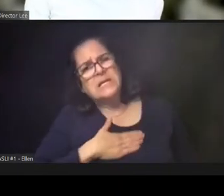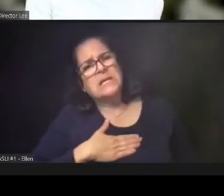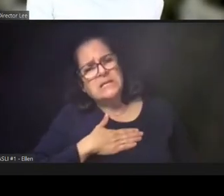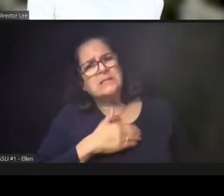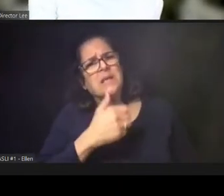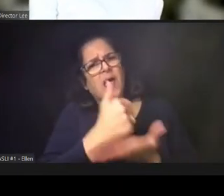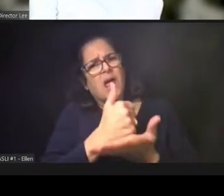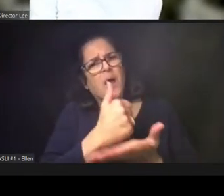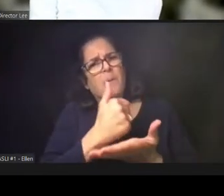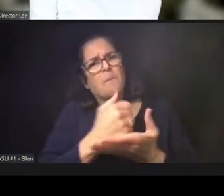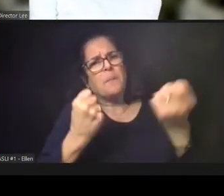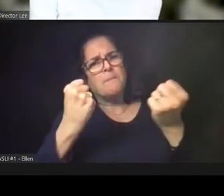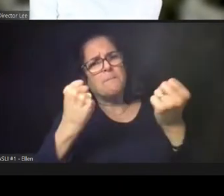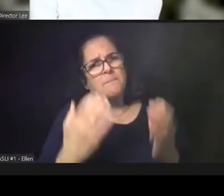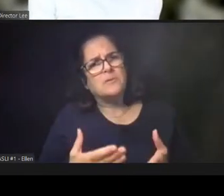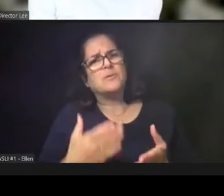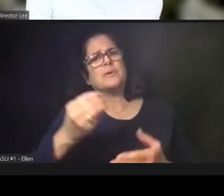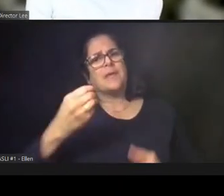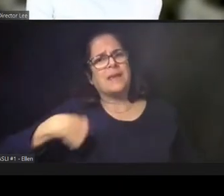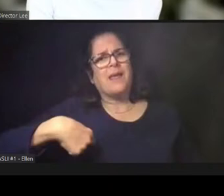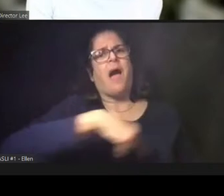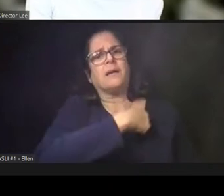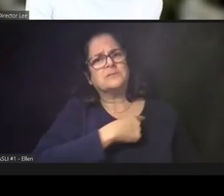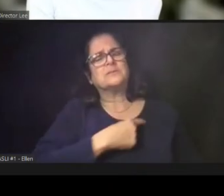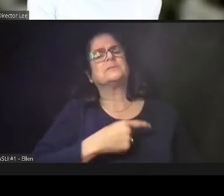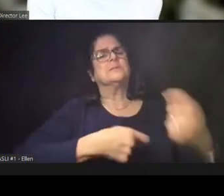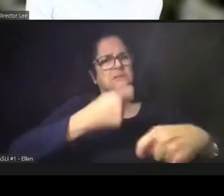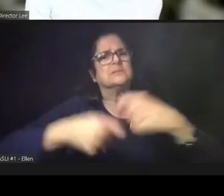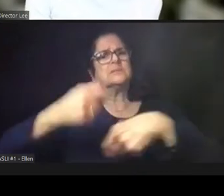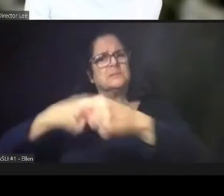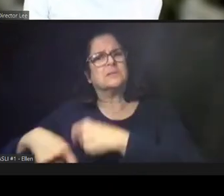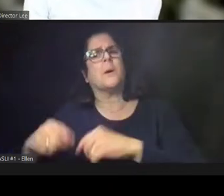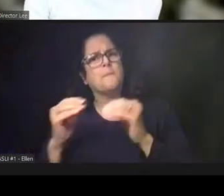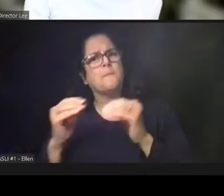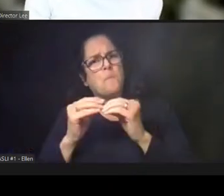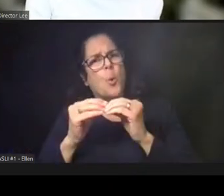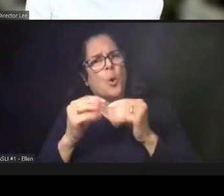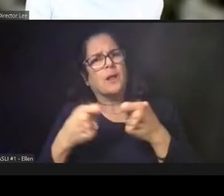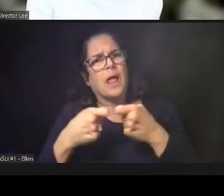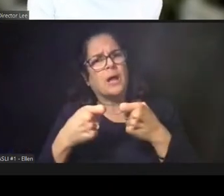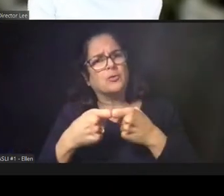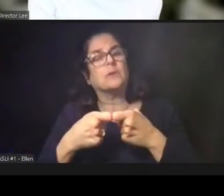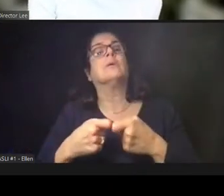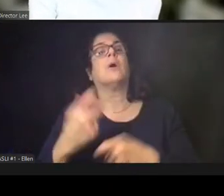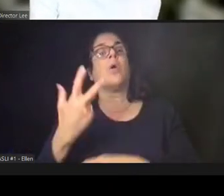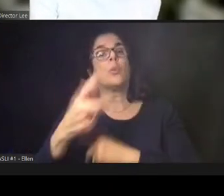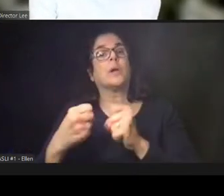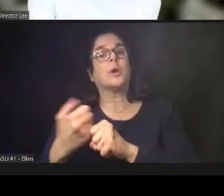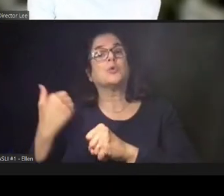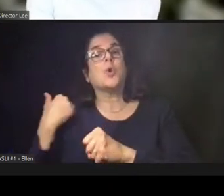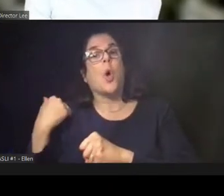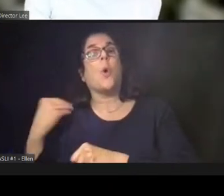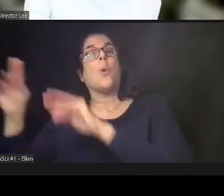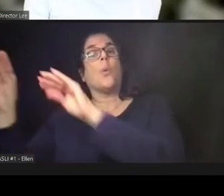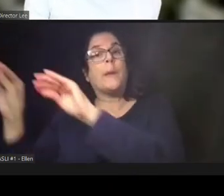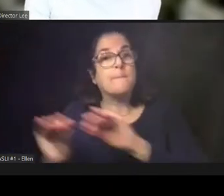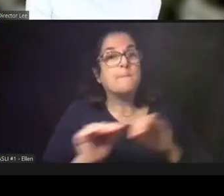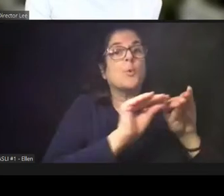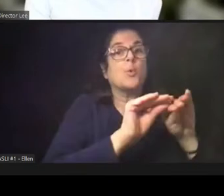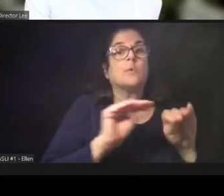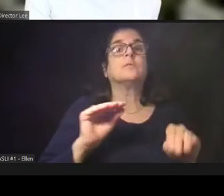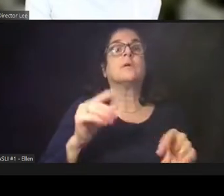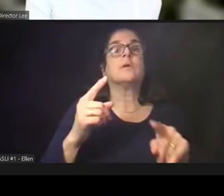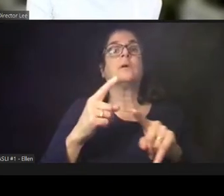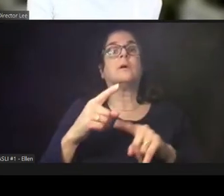to electric buses. When we moved to Chicago 3 years ago from Washington, D.C., we were delighted to find so